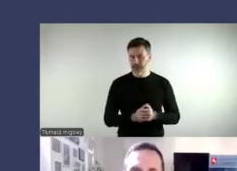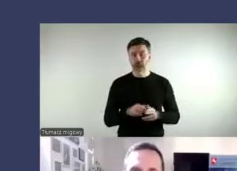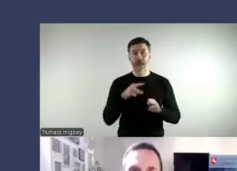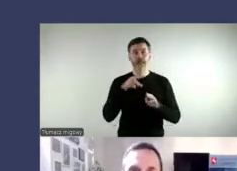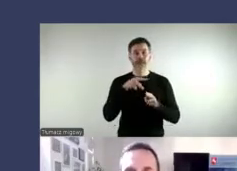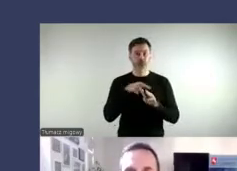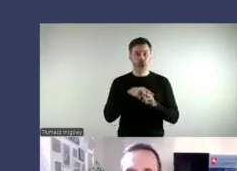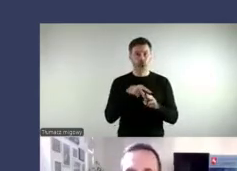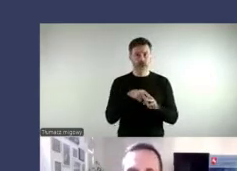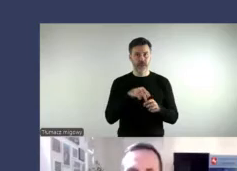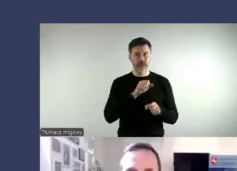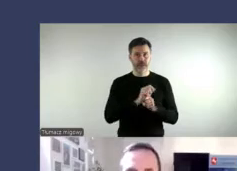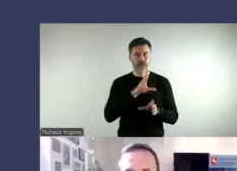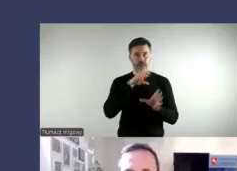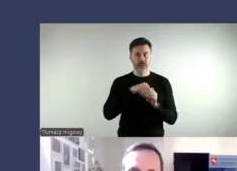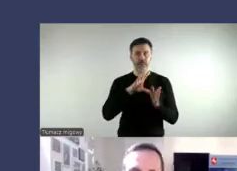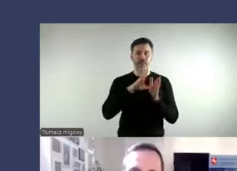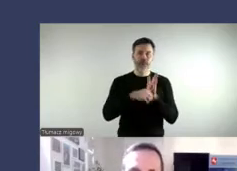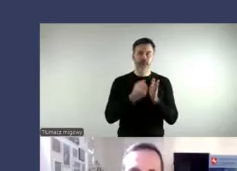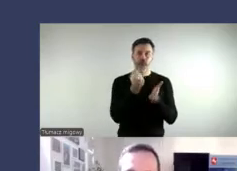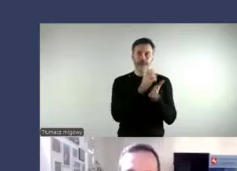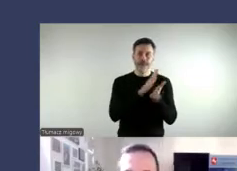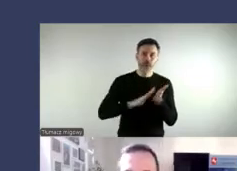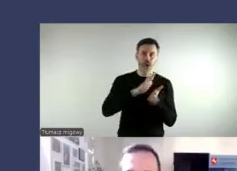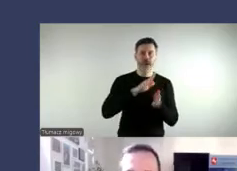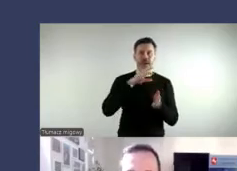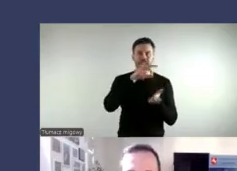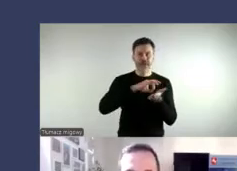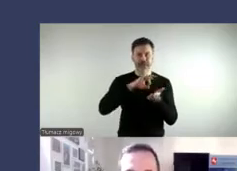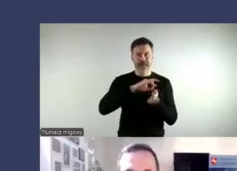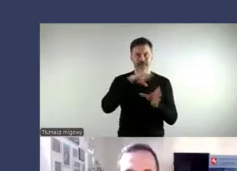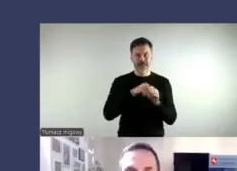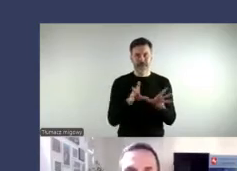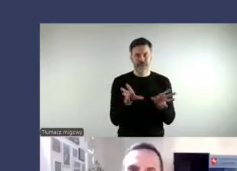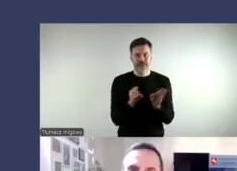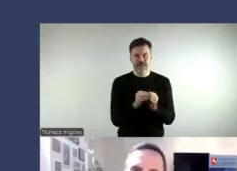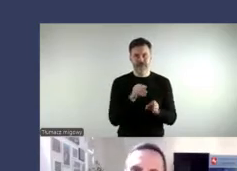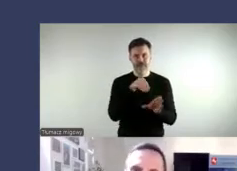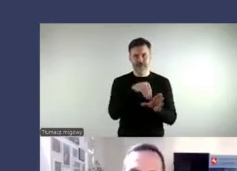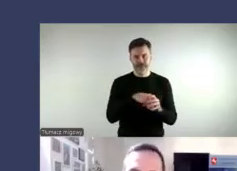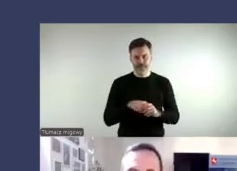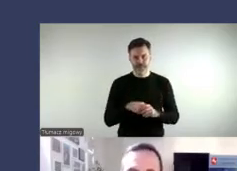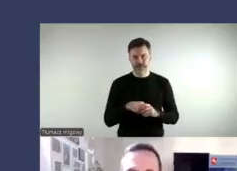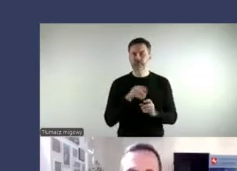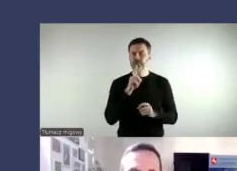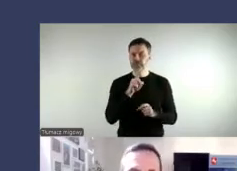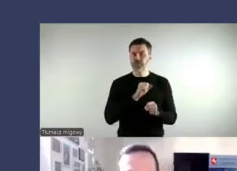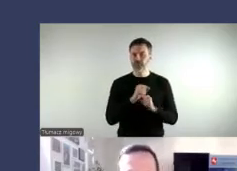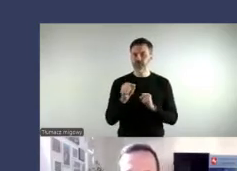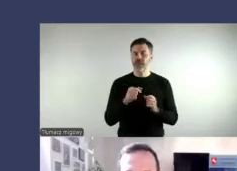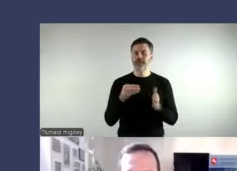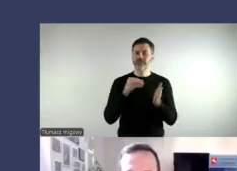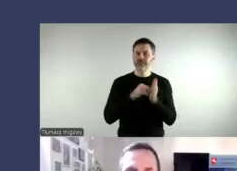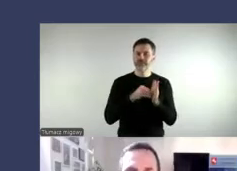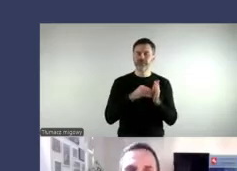Konin is a city with the county rights, so it serves the double function of the municipality and the